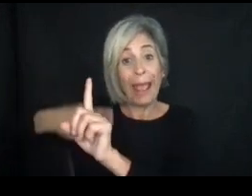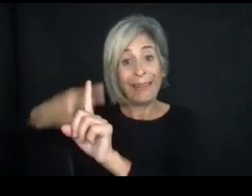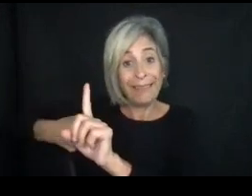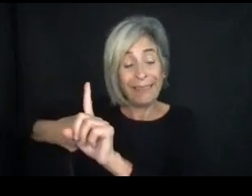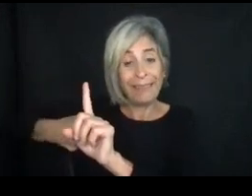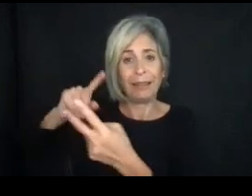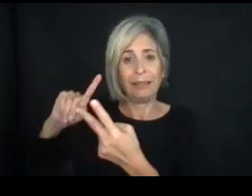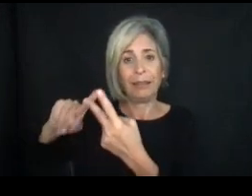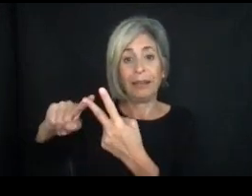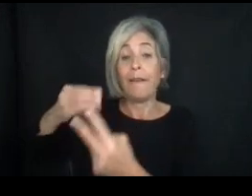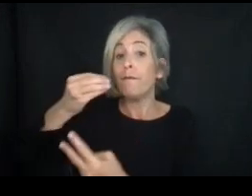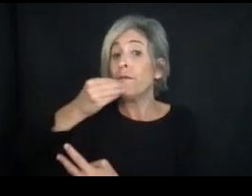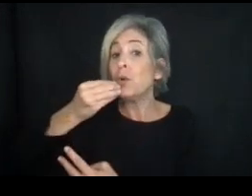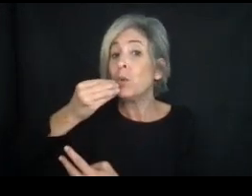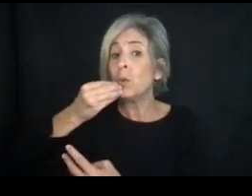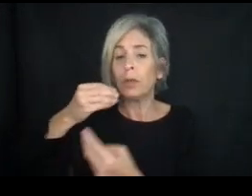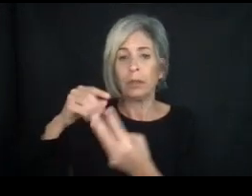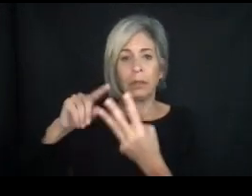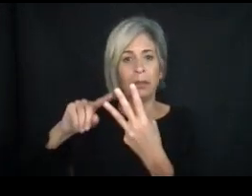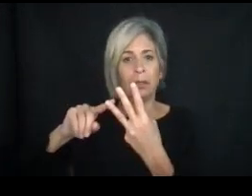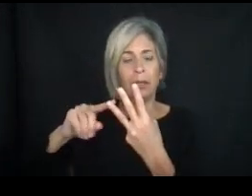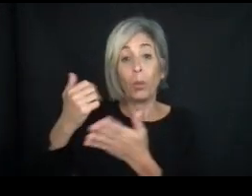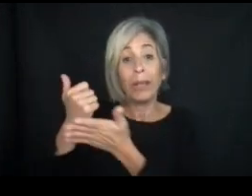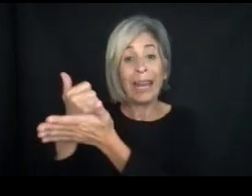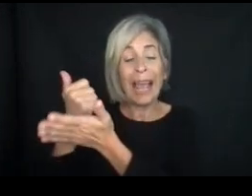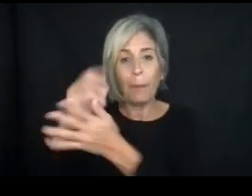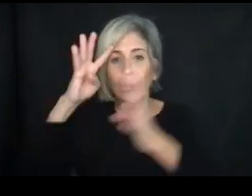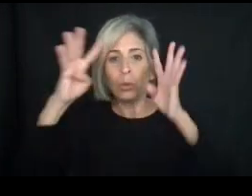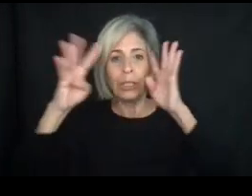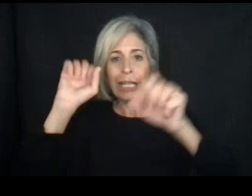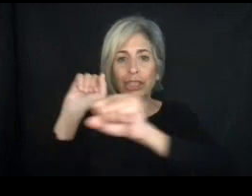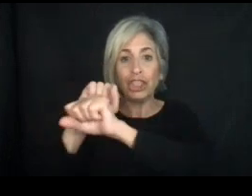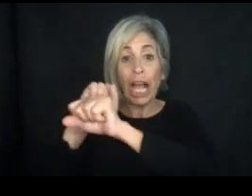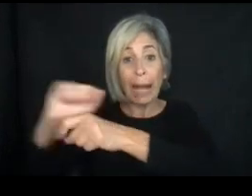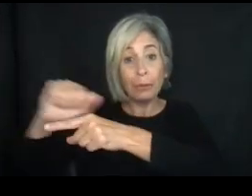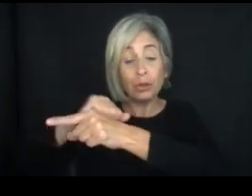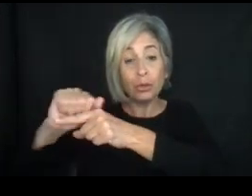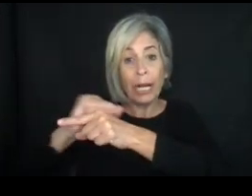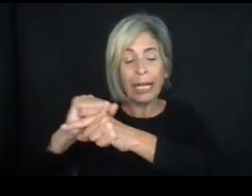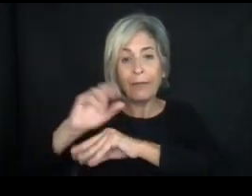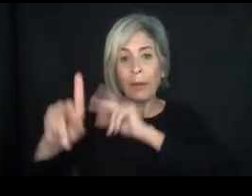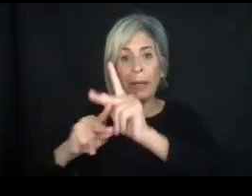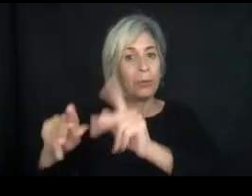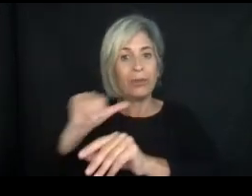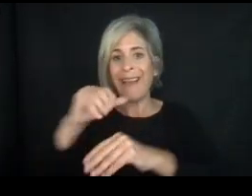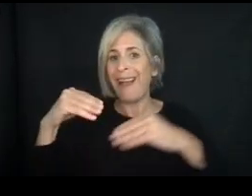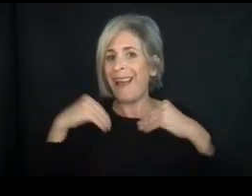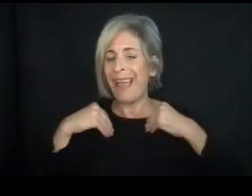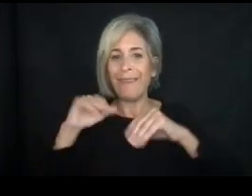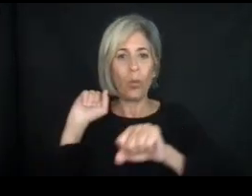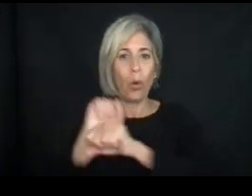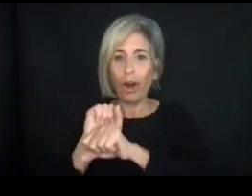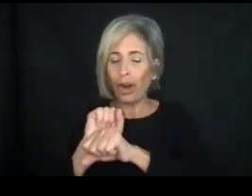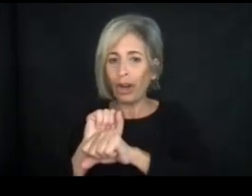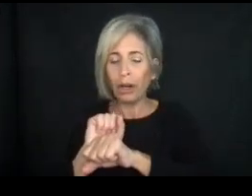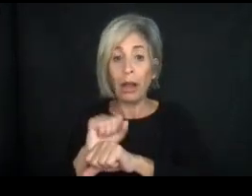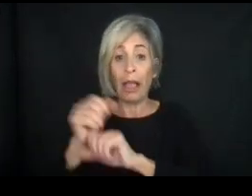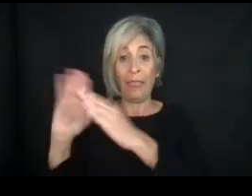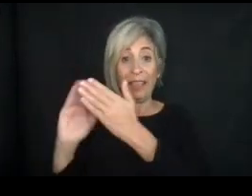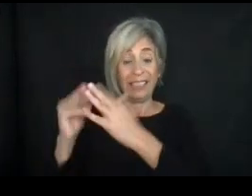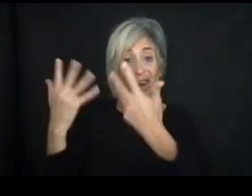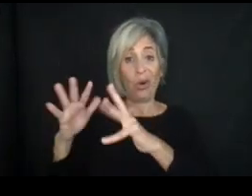for food. We can help create job training for unemployed workers. The city has